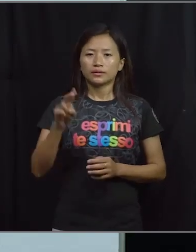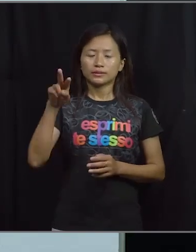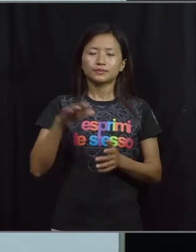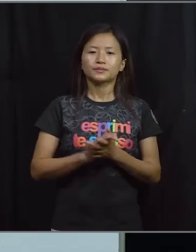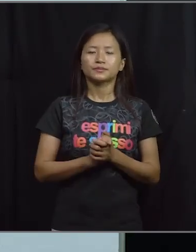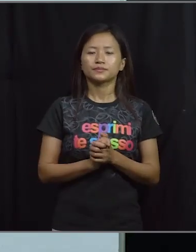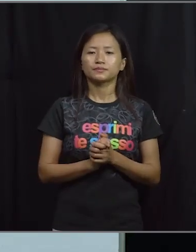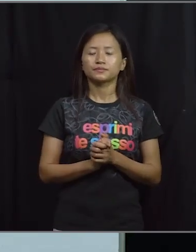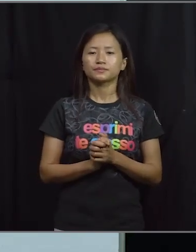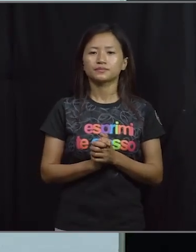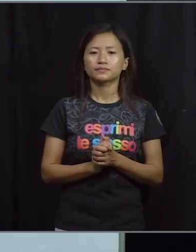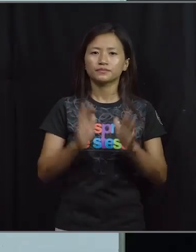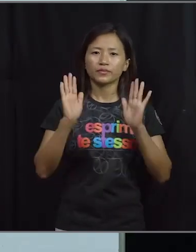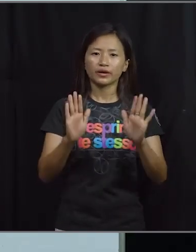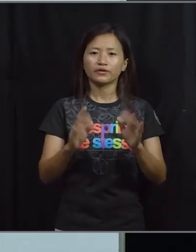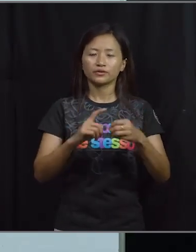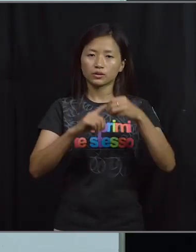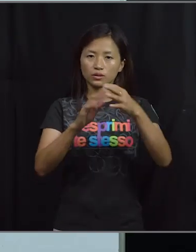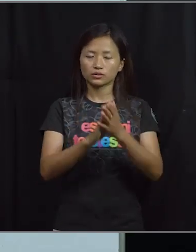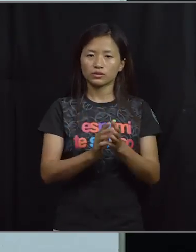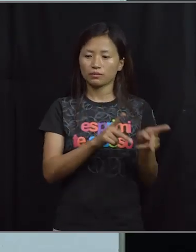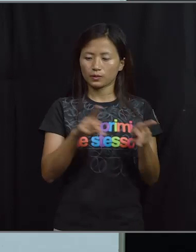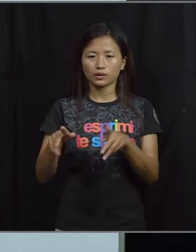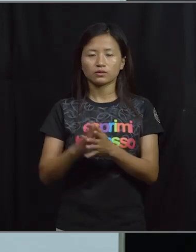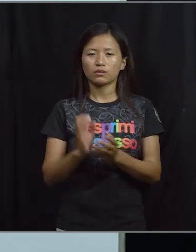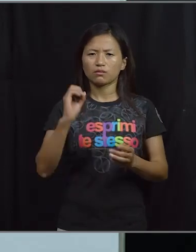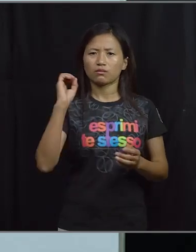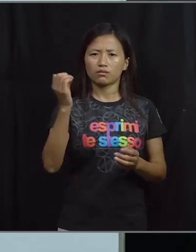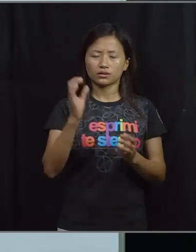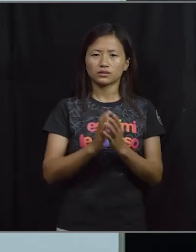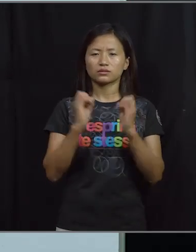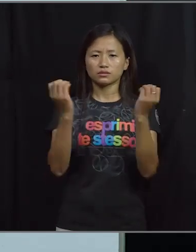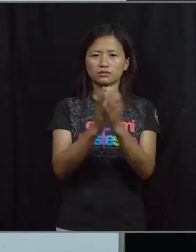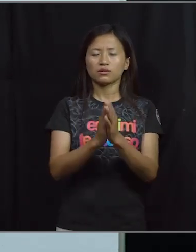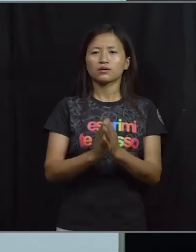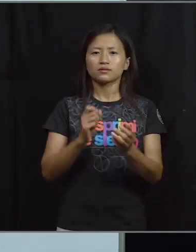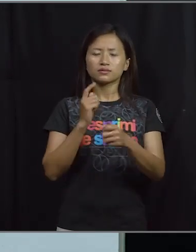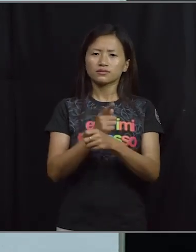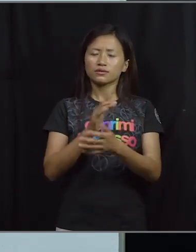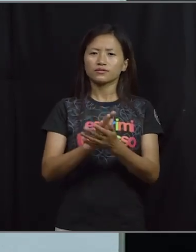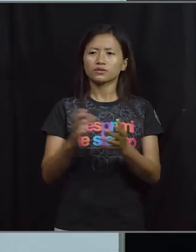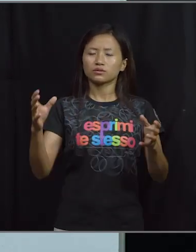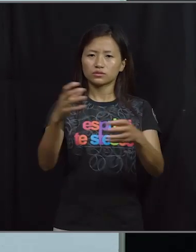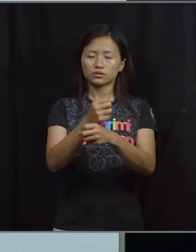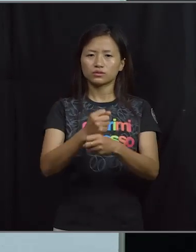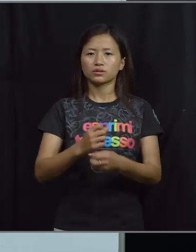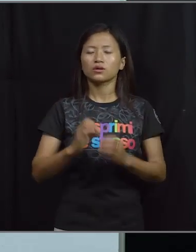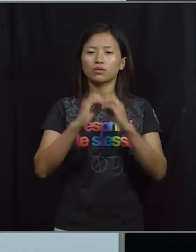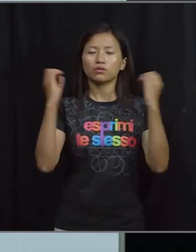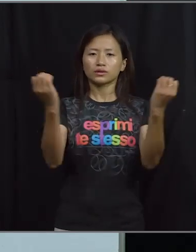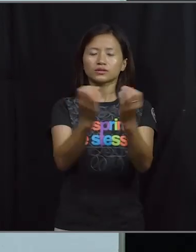means having the quality to plan, organize, staff, direct and control the organization, as well